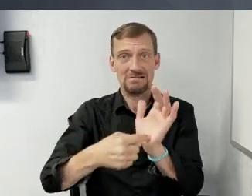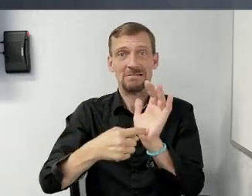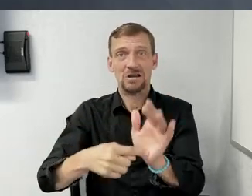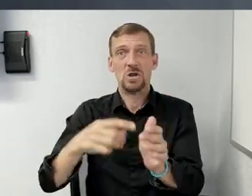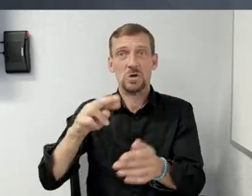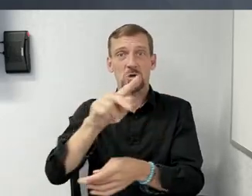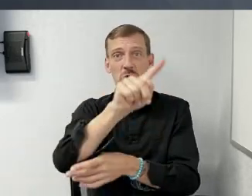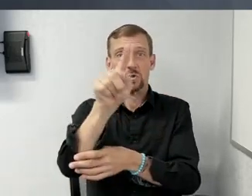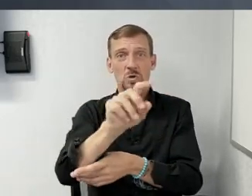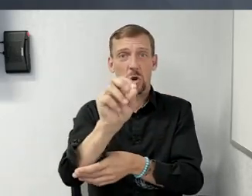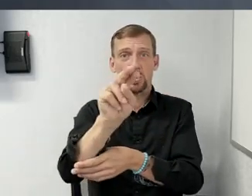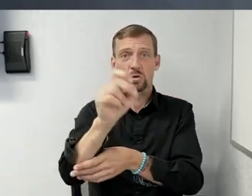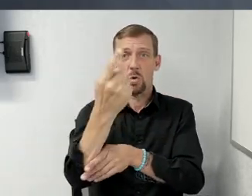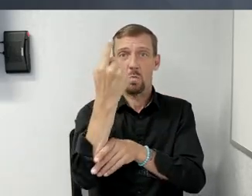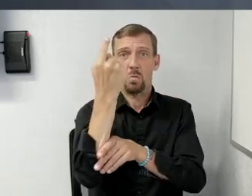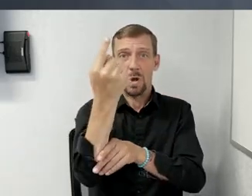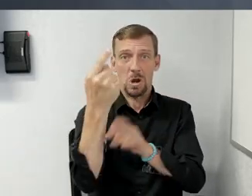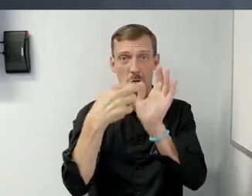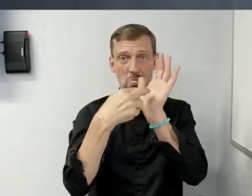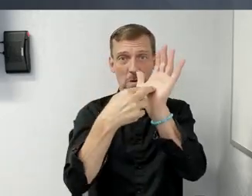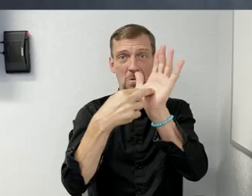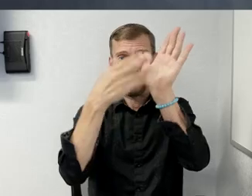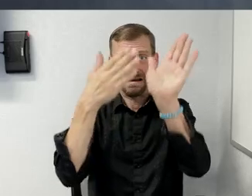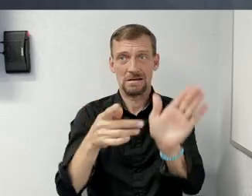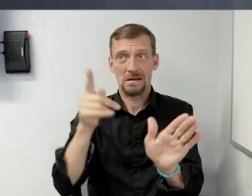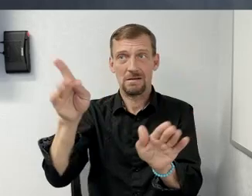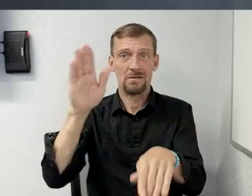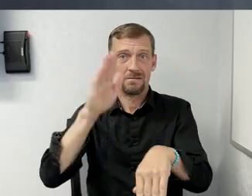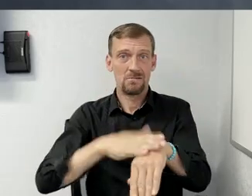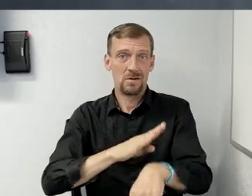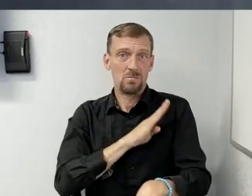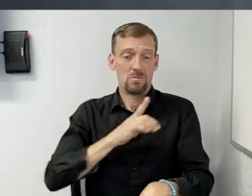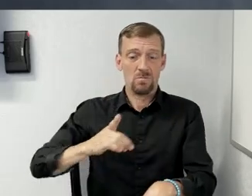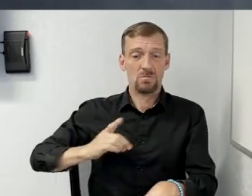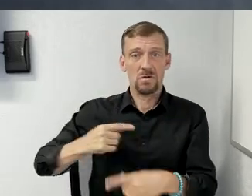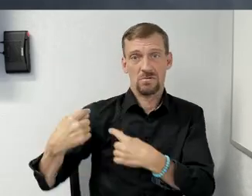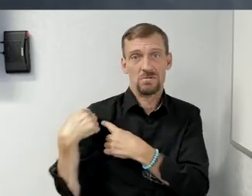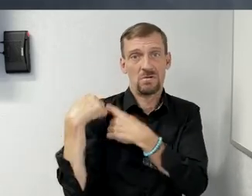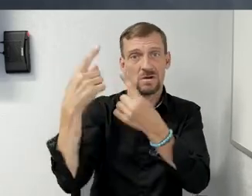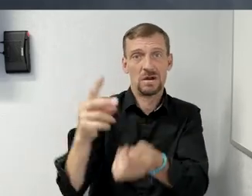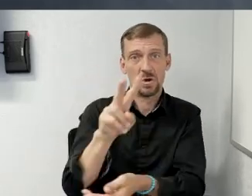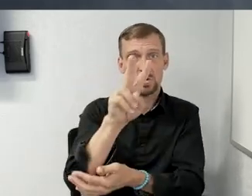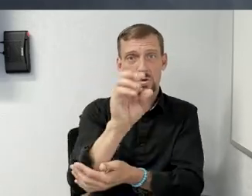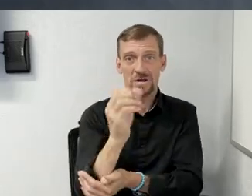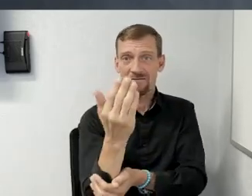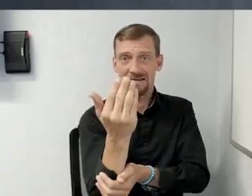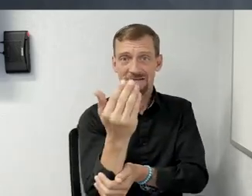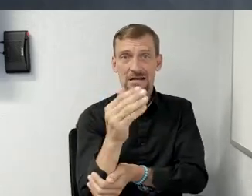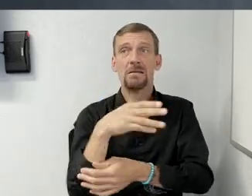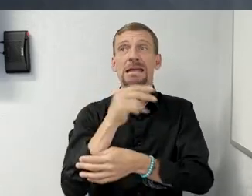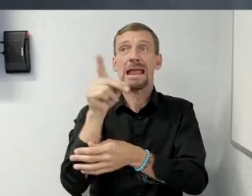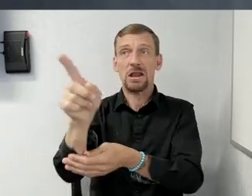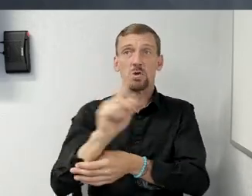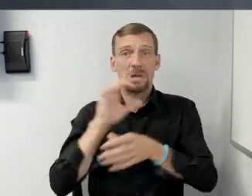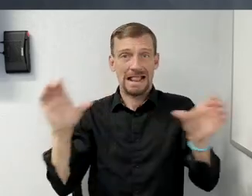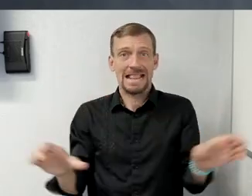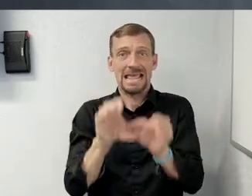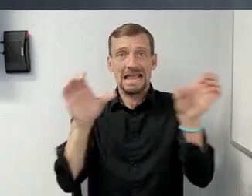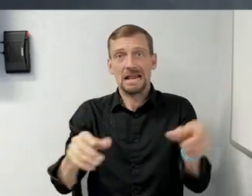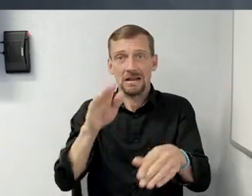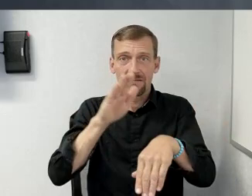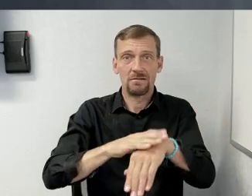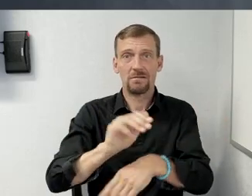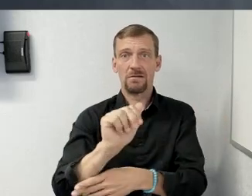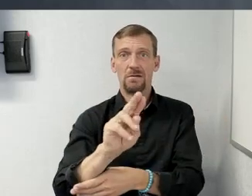1 of our healthcare district. He has served on the Kaweah Delta board since 2015, and he is active in the Audit